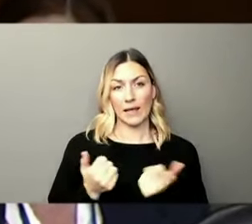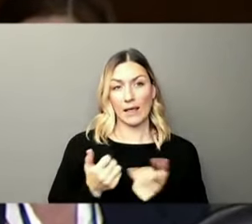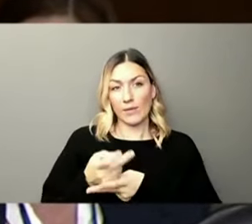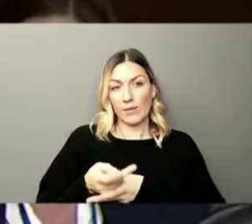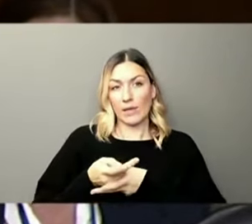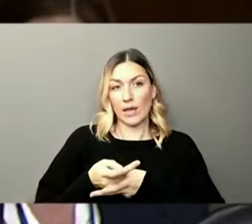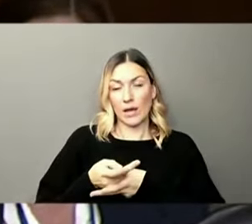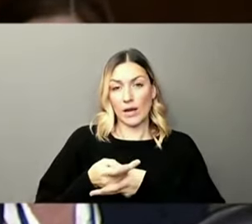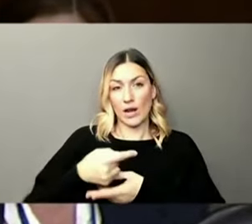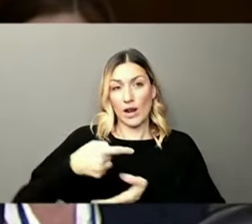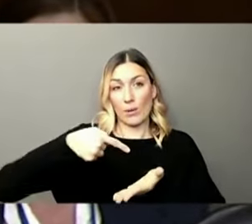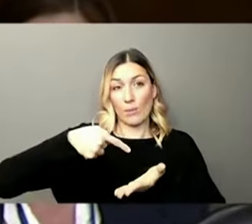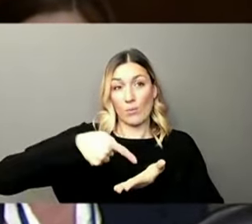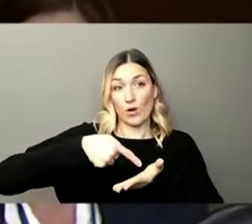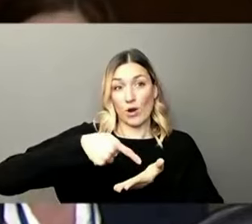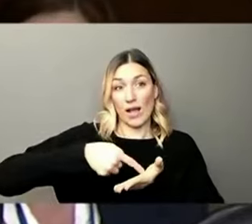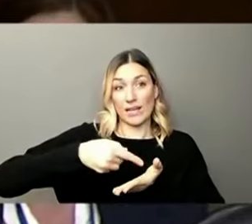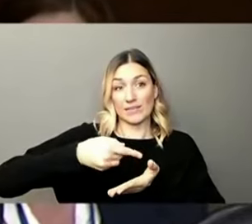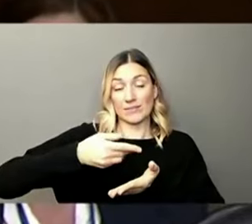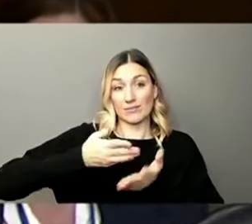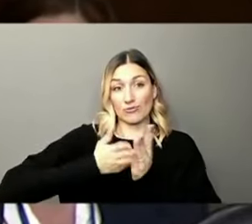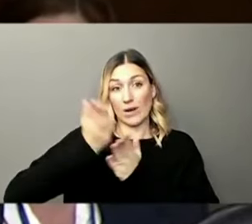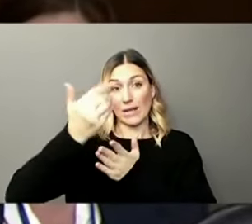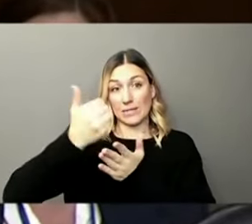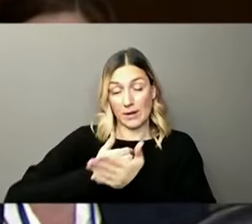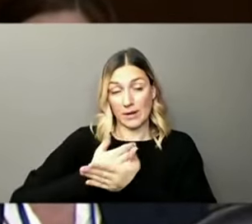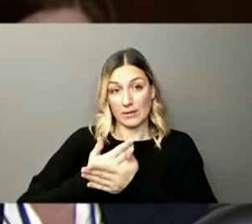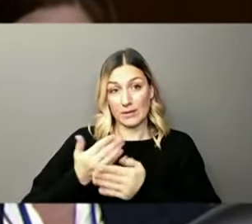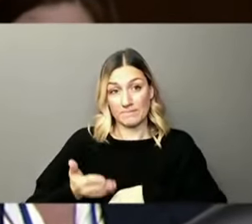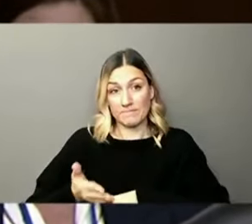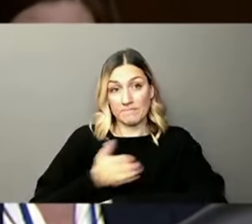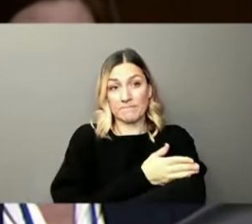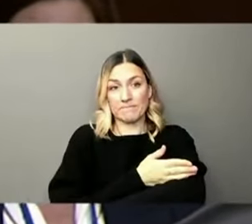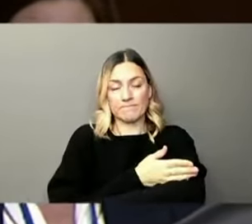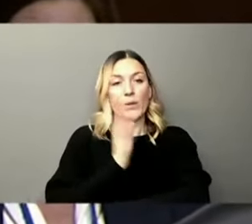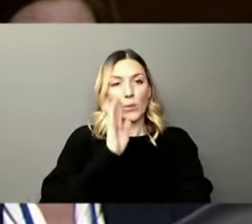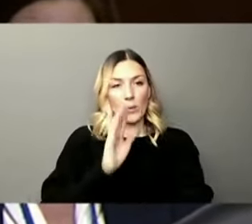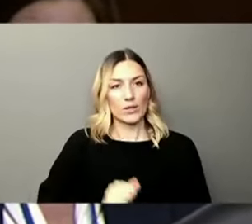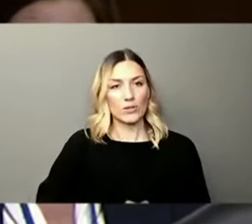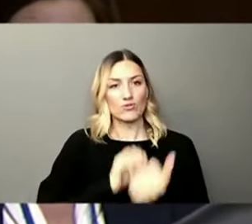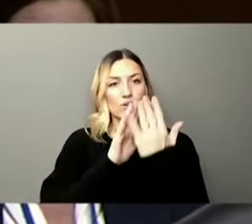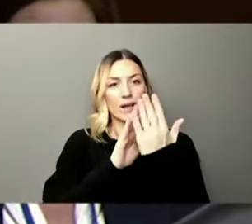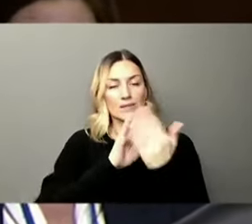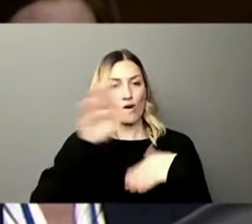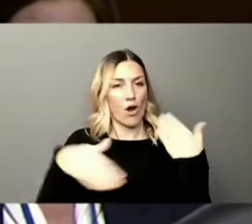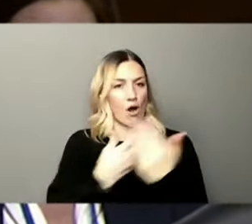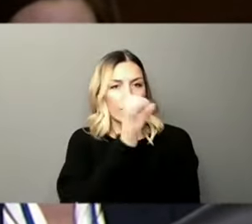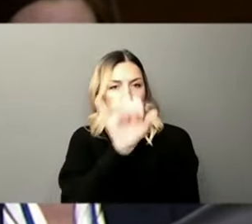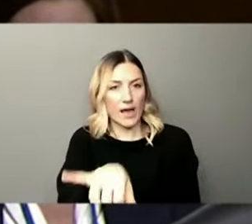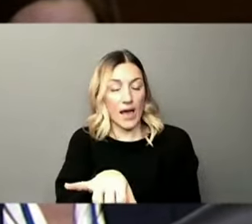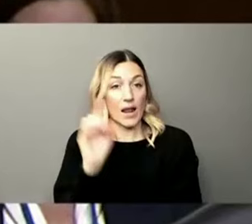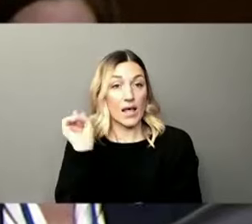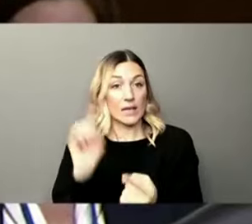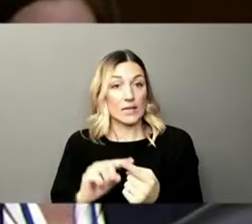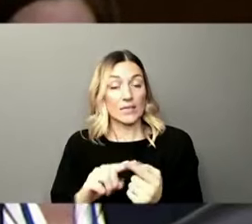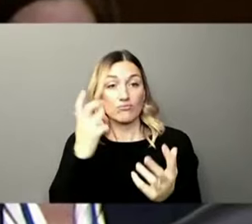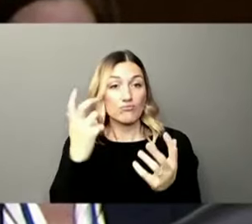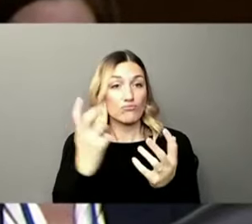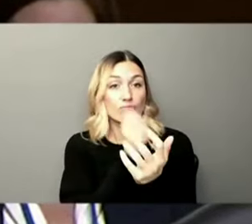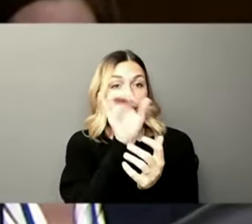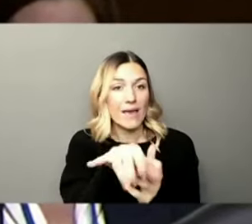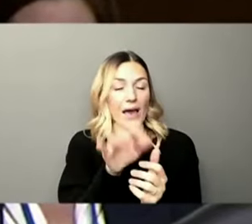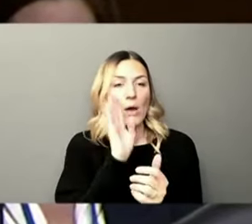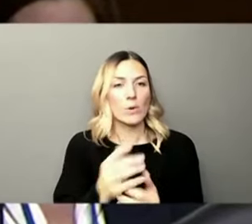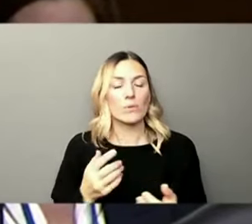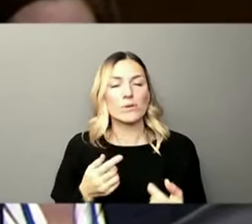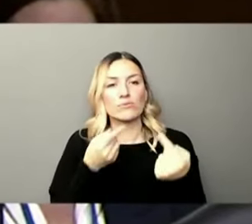price transparency 2.0 addresses all of that. And until we get that, we're always going to be wrestling with issues like you've just